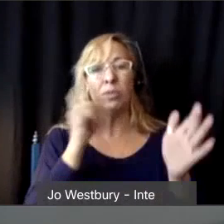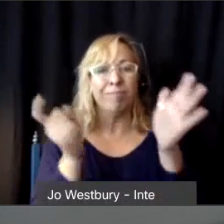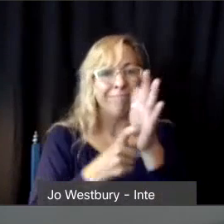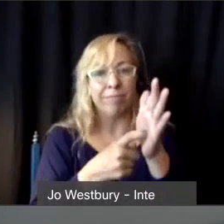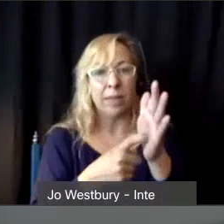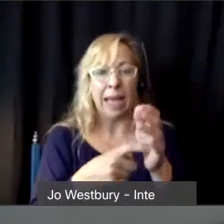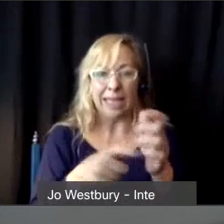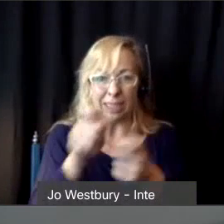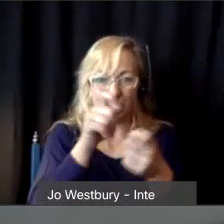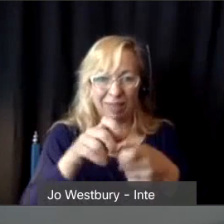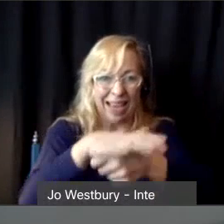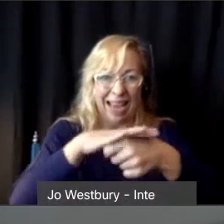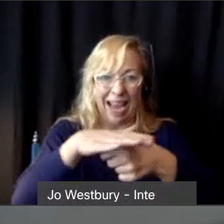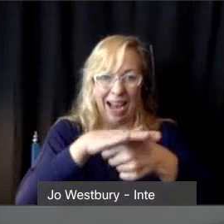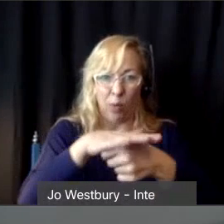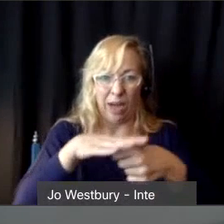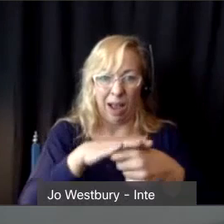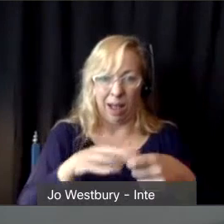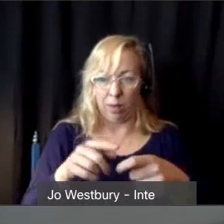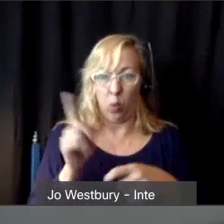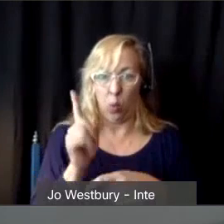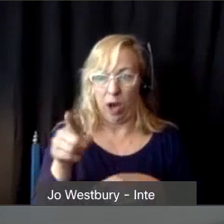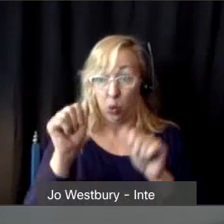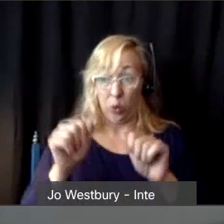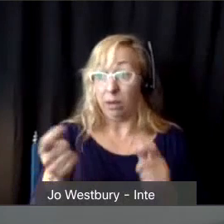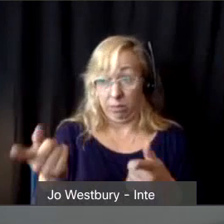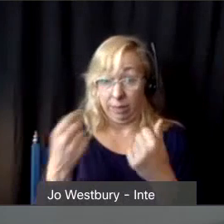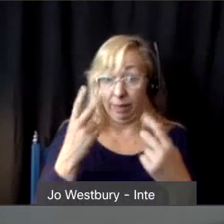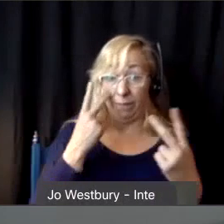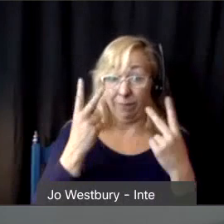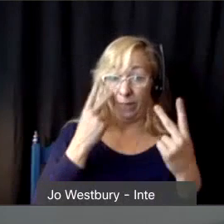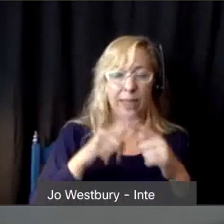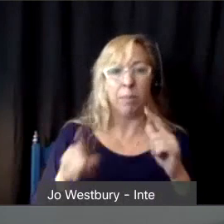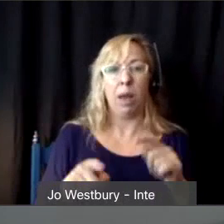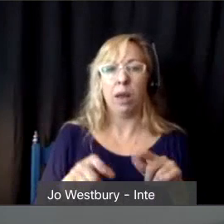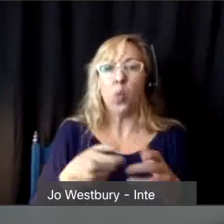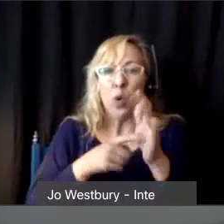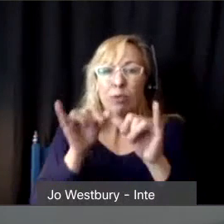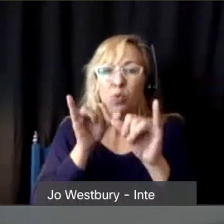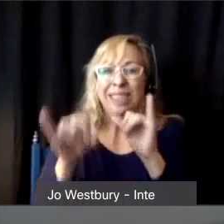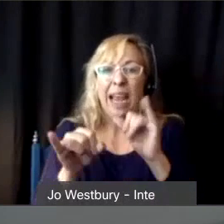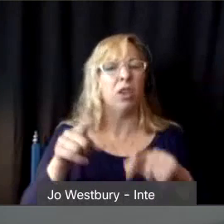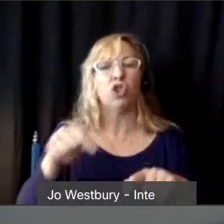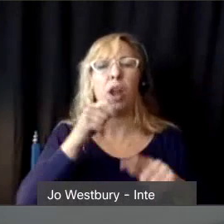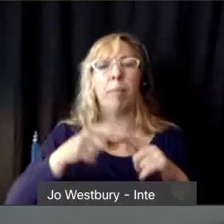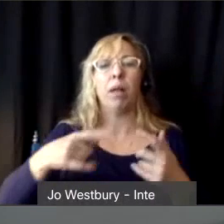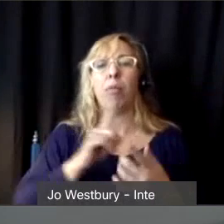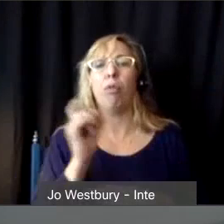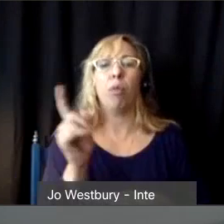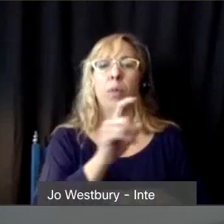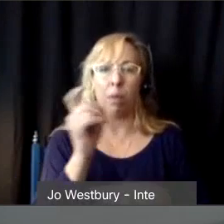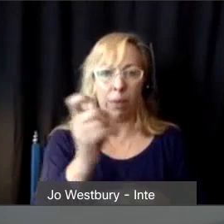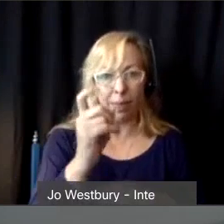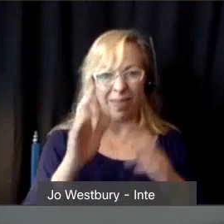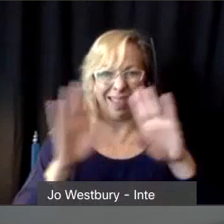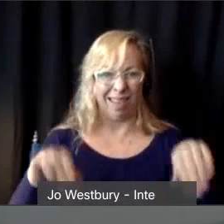and the visitor should just be in that area where, you know, they shouldn't be in walking around the home while they're there.